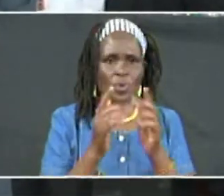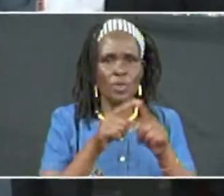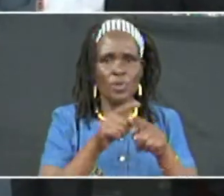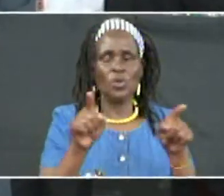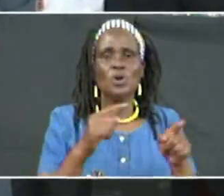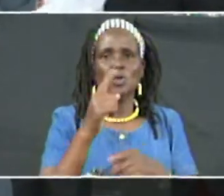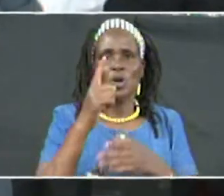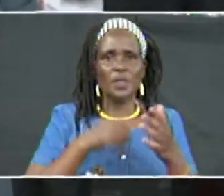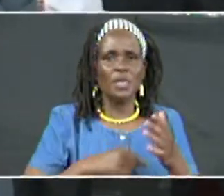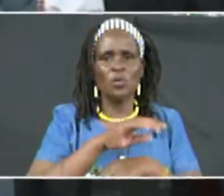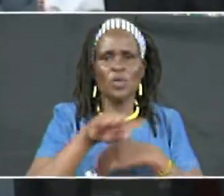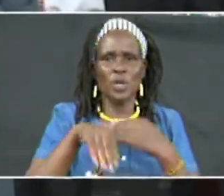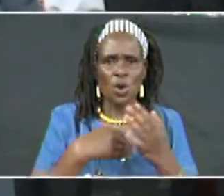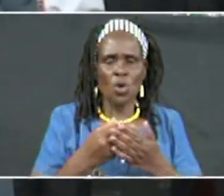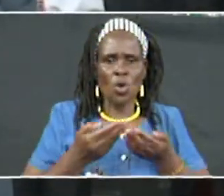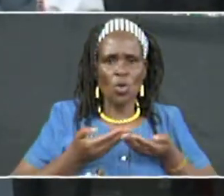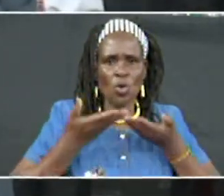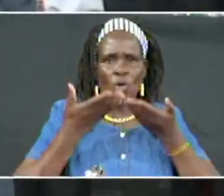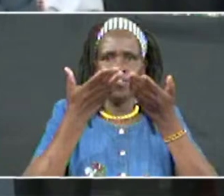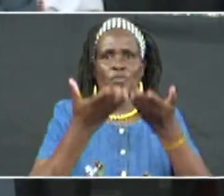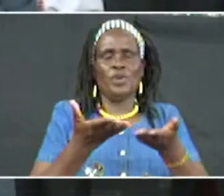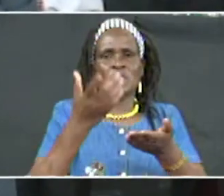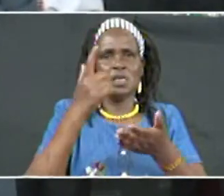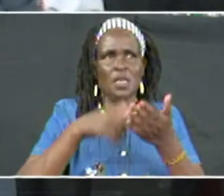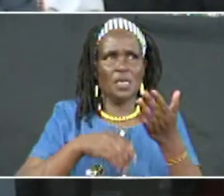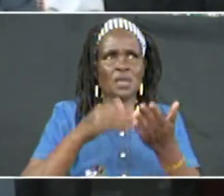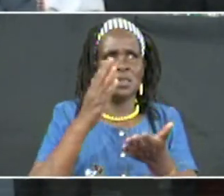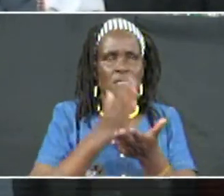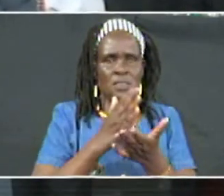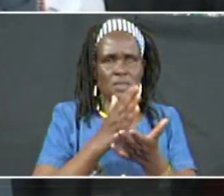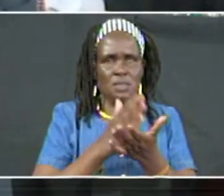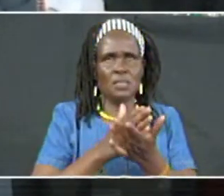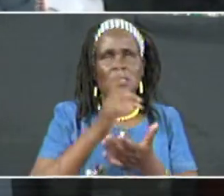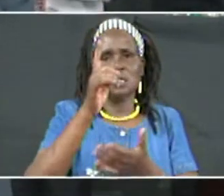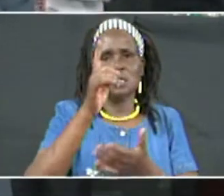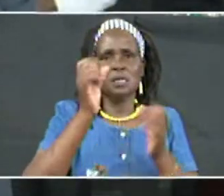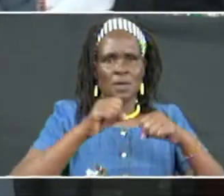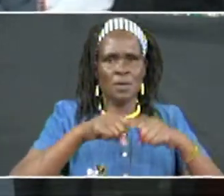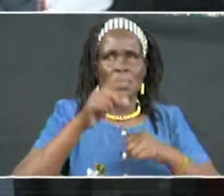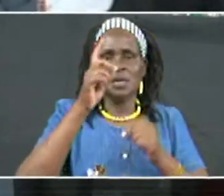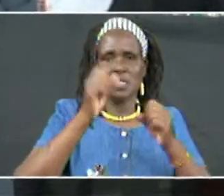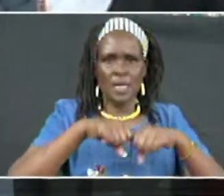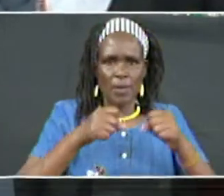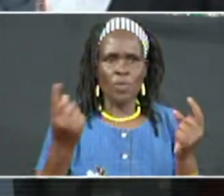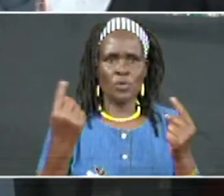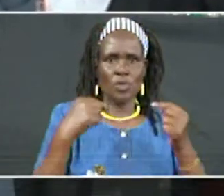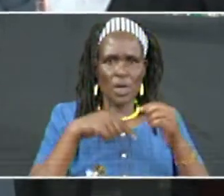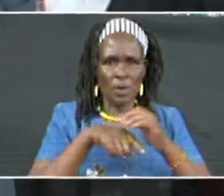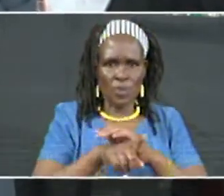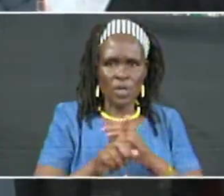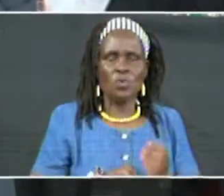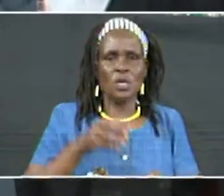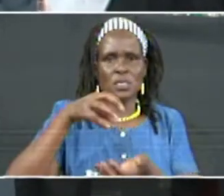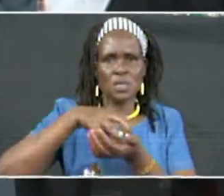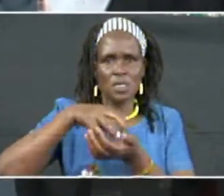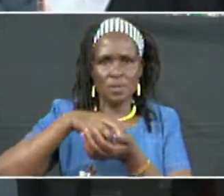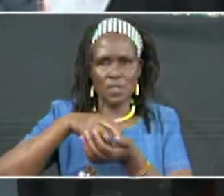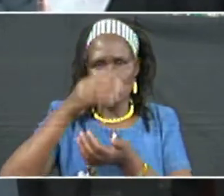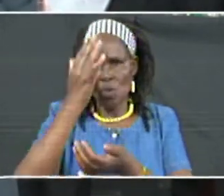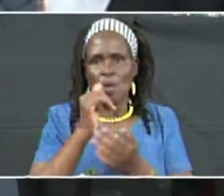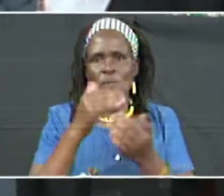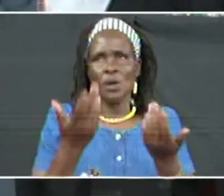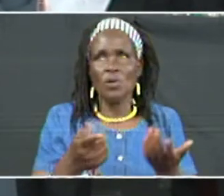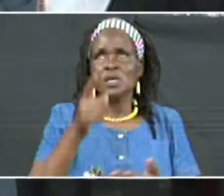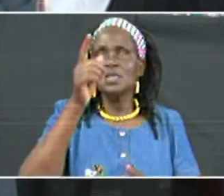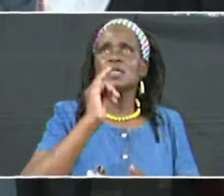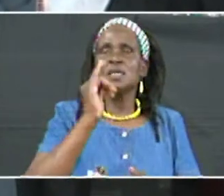all confess that he is able. He is able to come into our circumstances because he is our